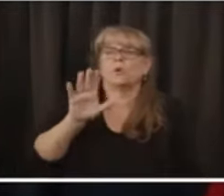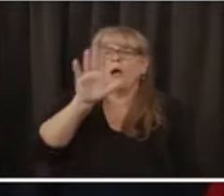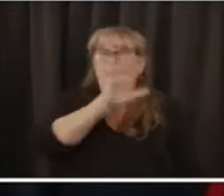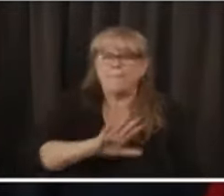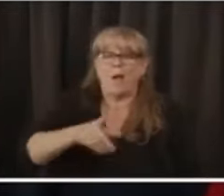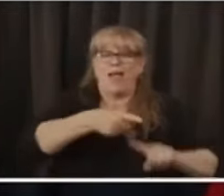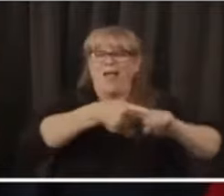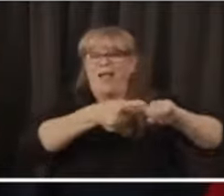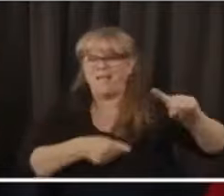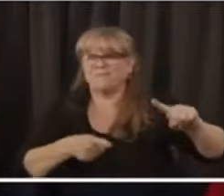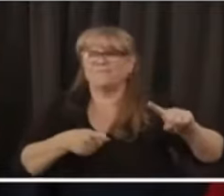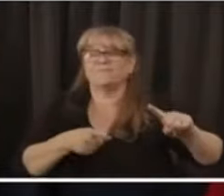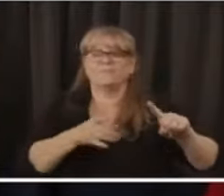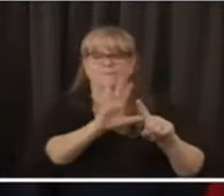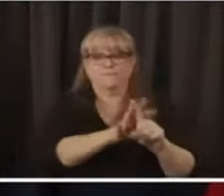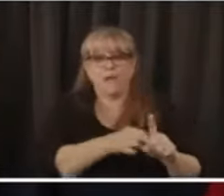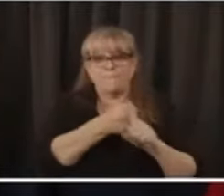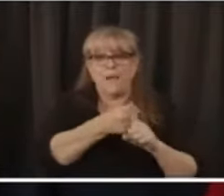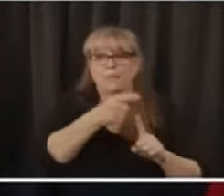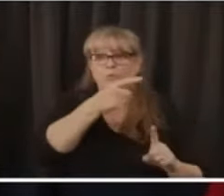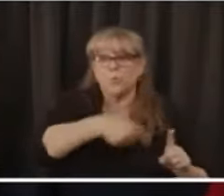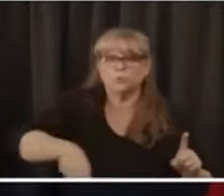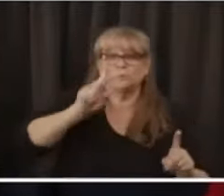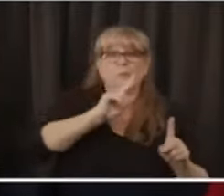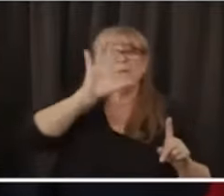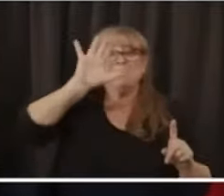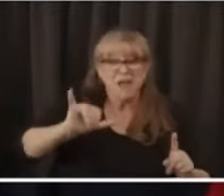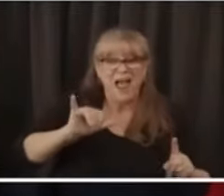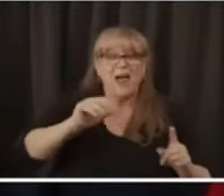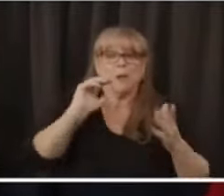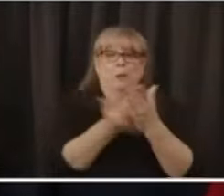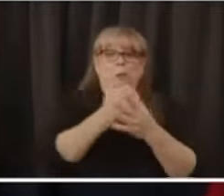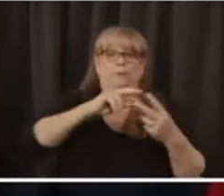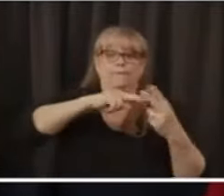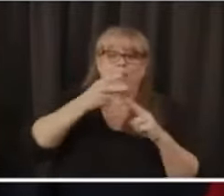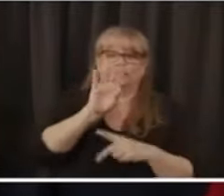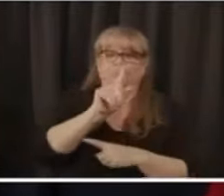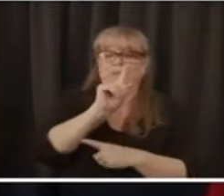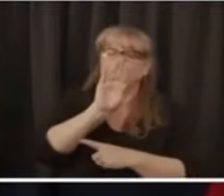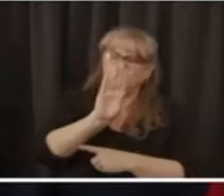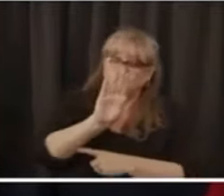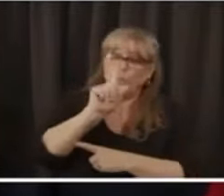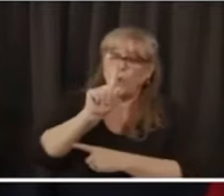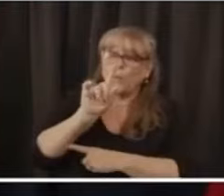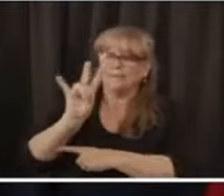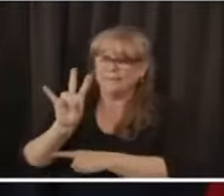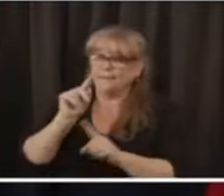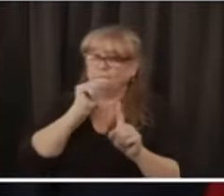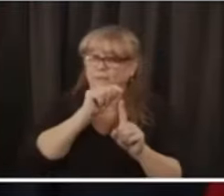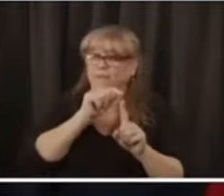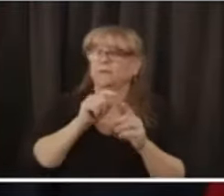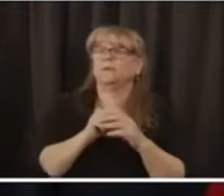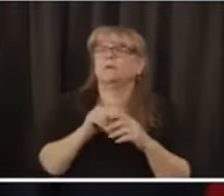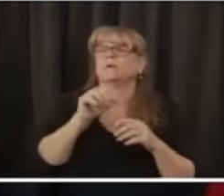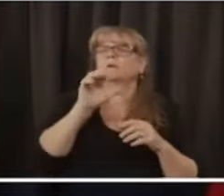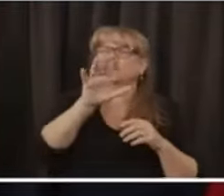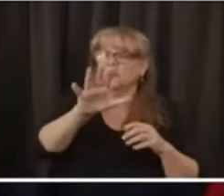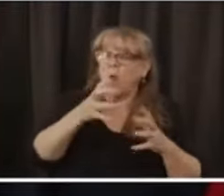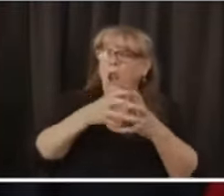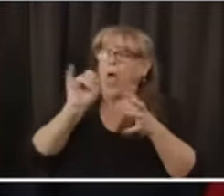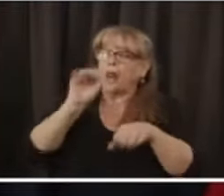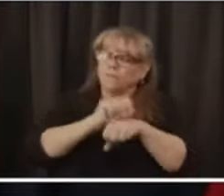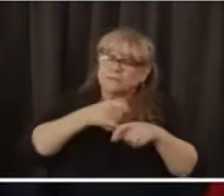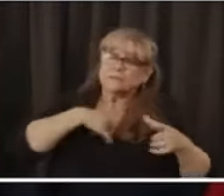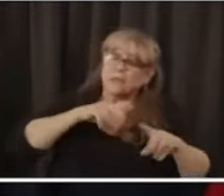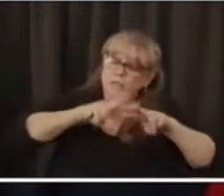now are due to variants. I think a lot of the work that goes into specifically trying to study the